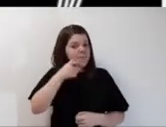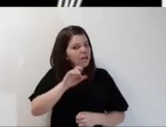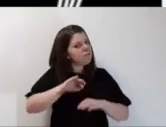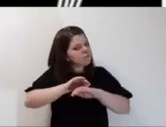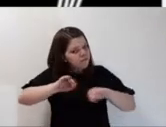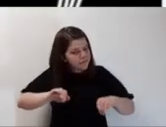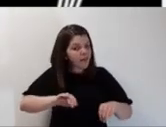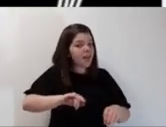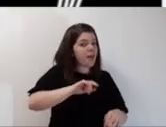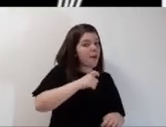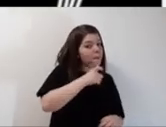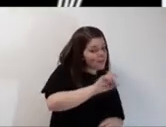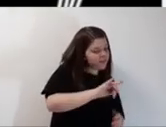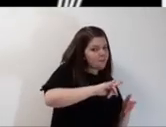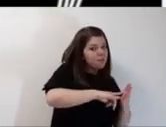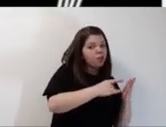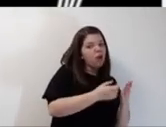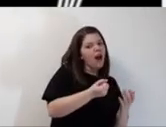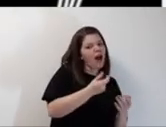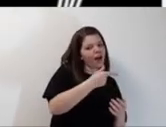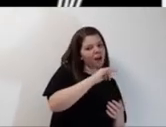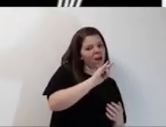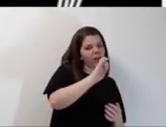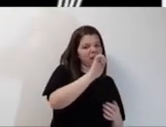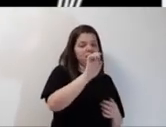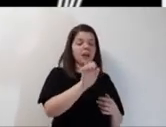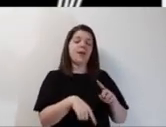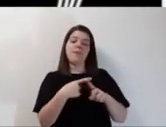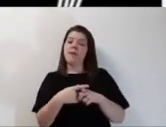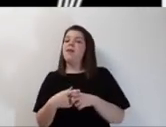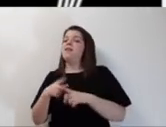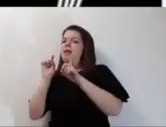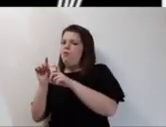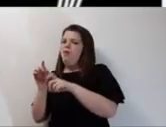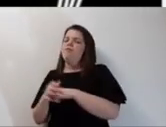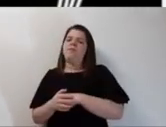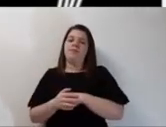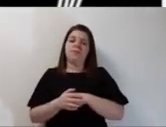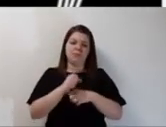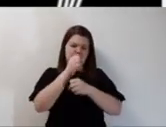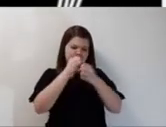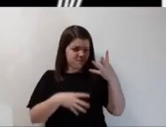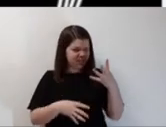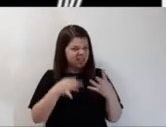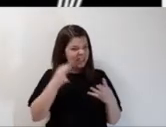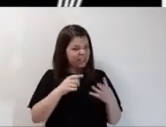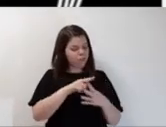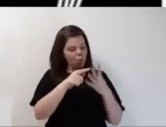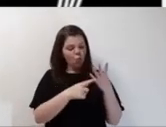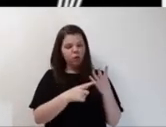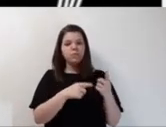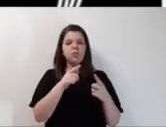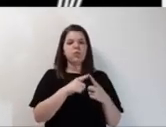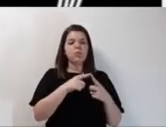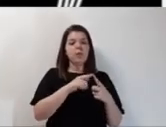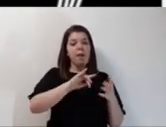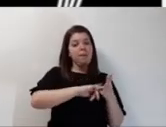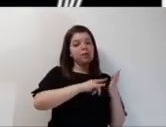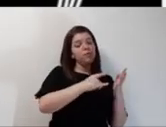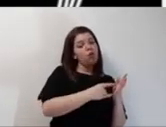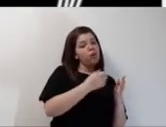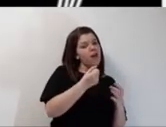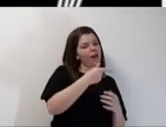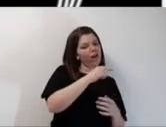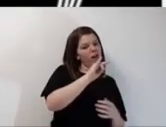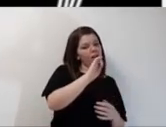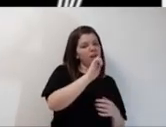Okay, so let's check the menu list with all the things you'll get to take away. First,